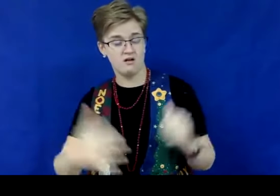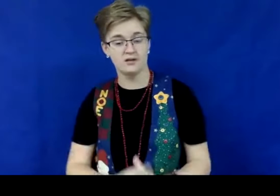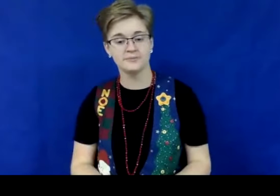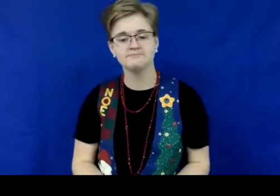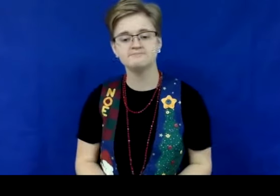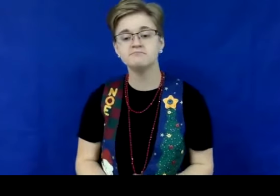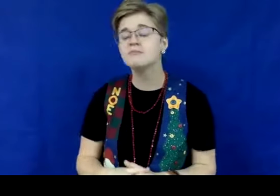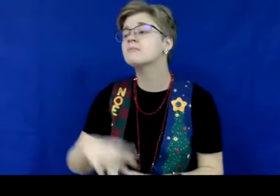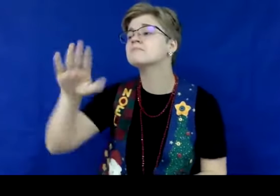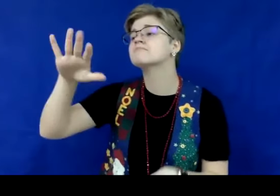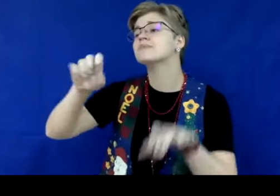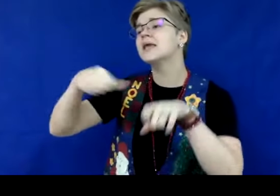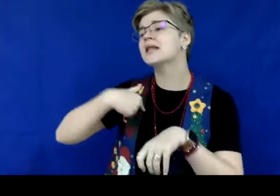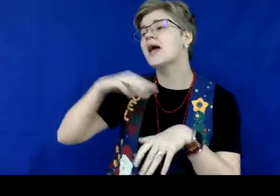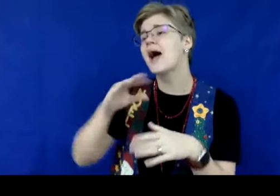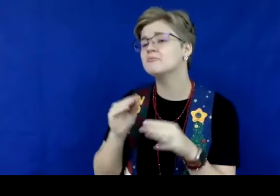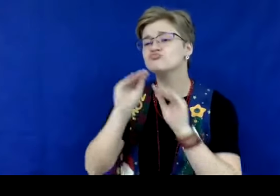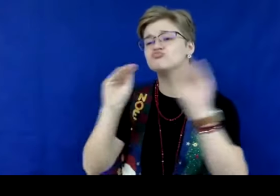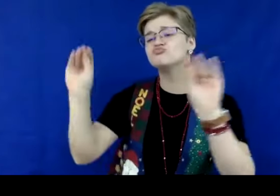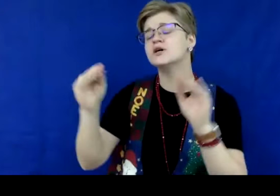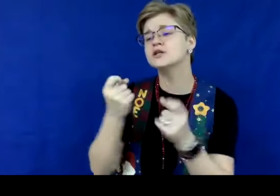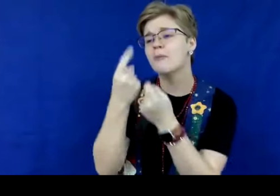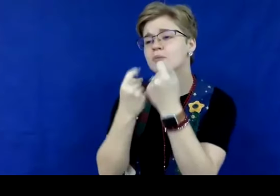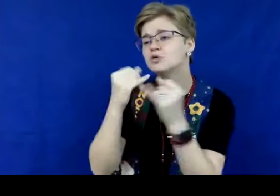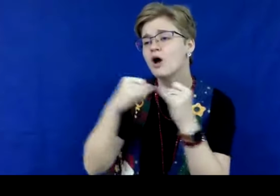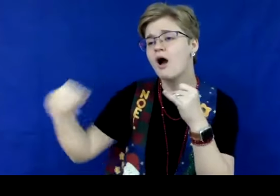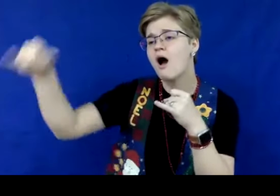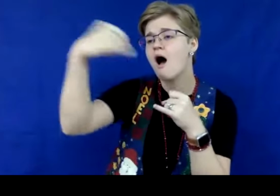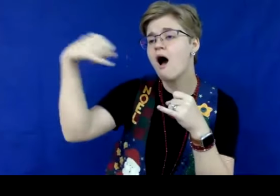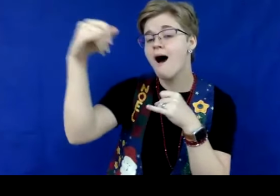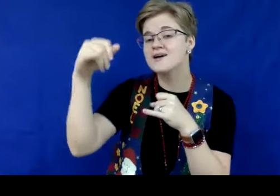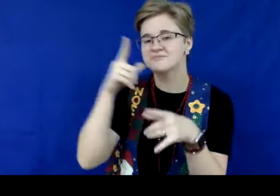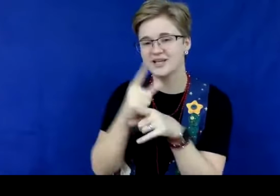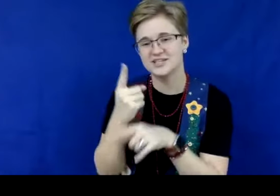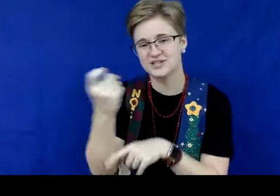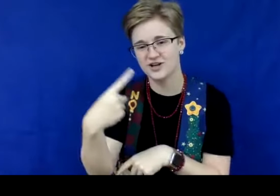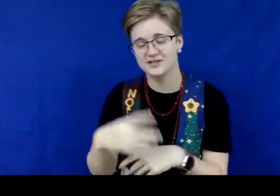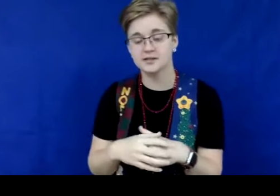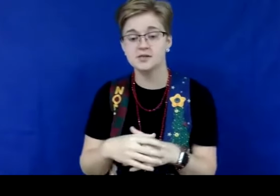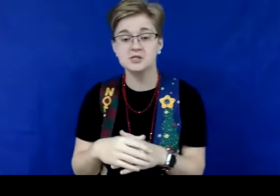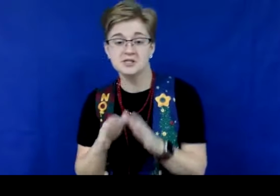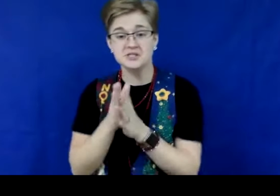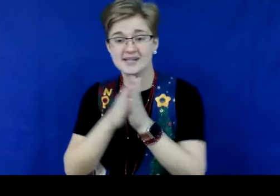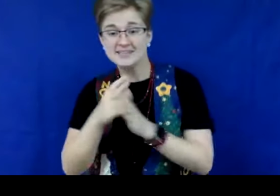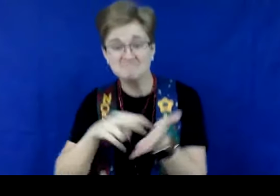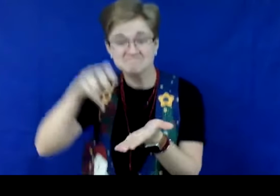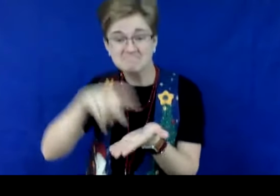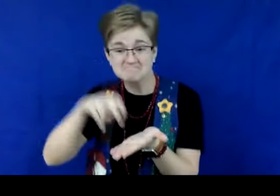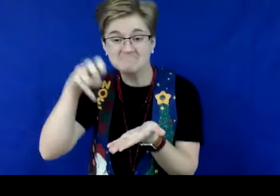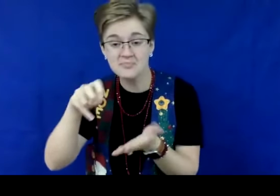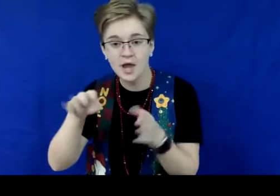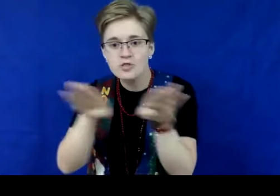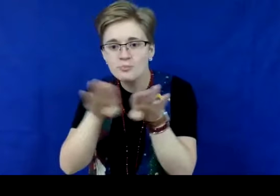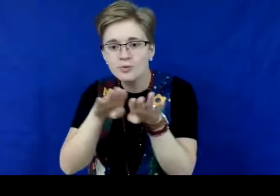"Can I put on the popcorn chain?" Nina asks. She hops up and down and right out of one of her boots.